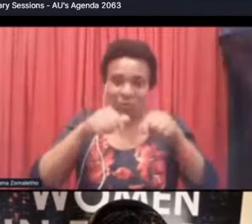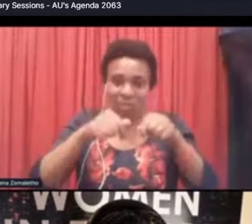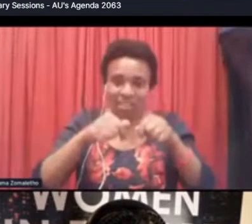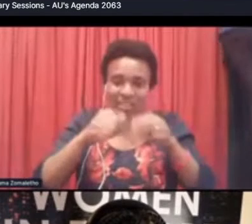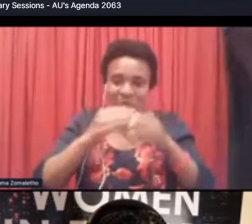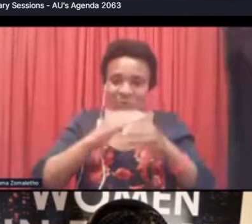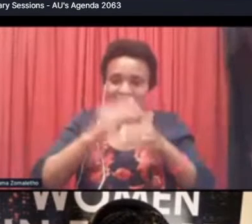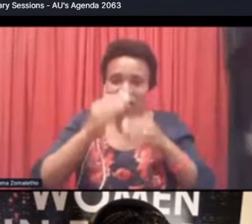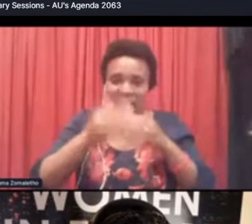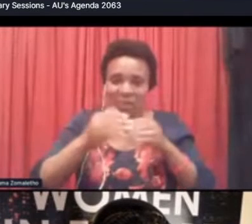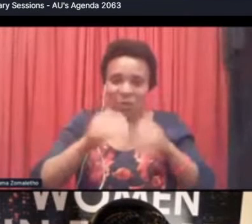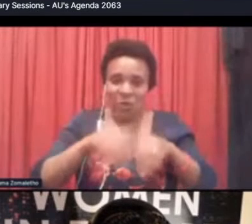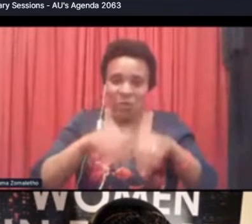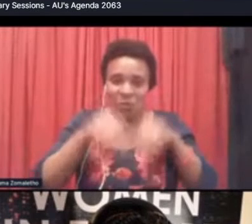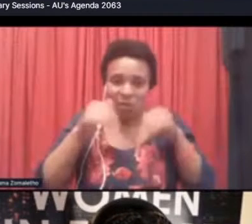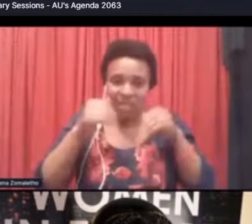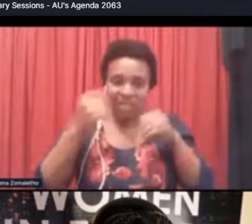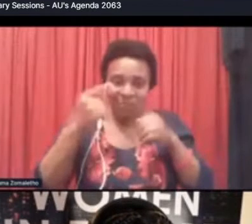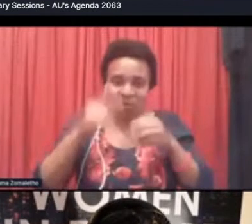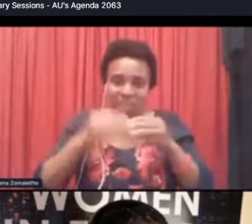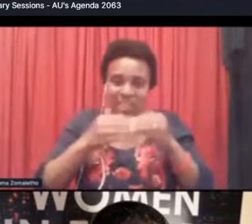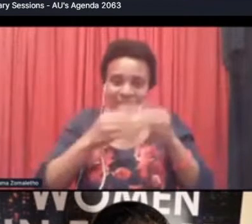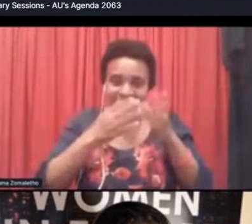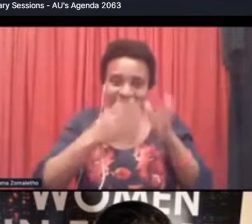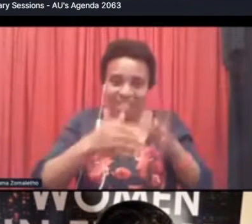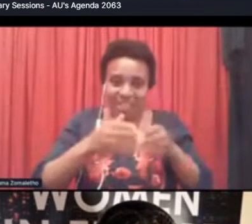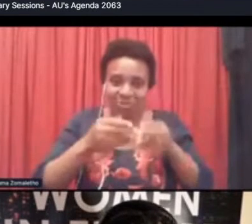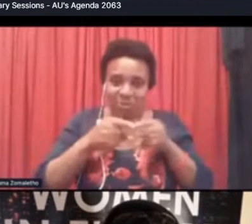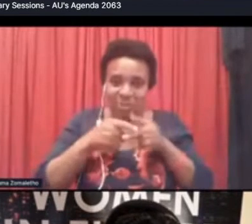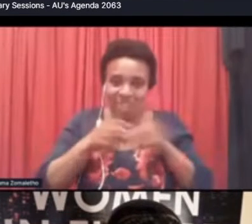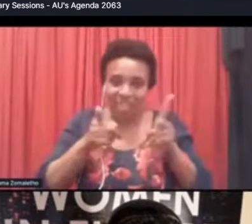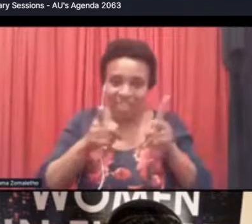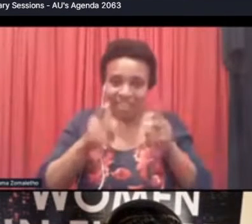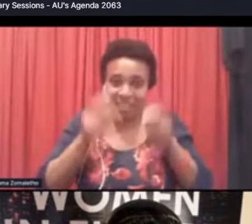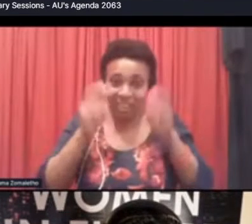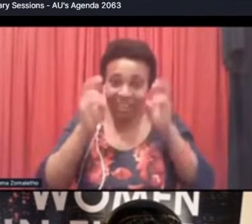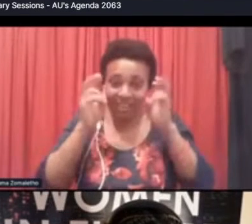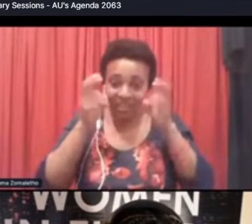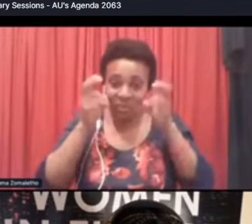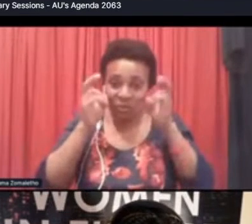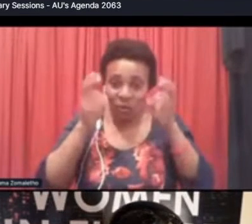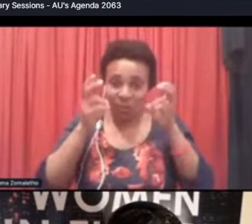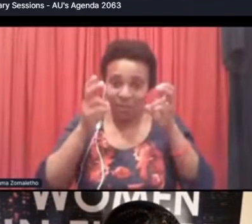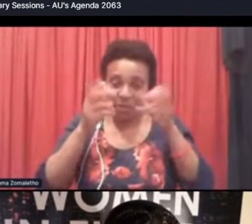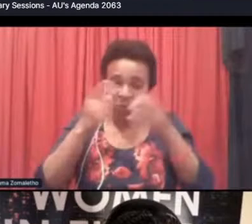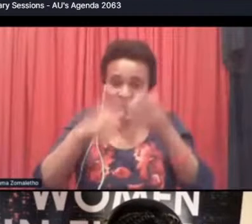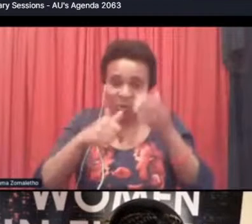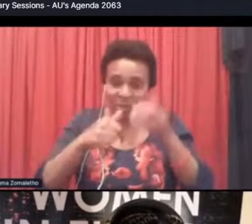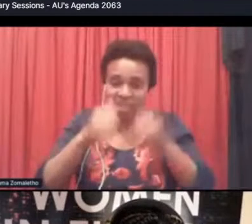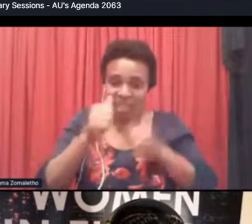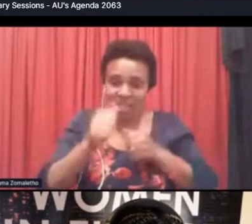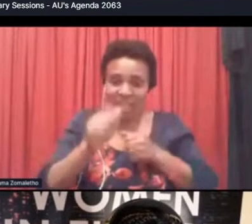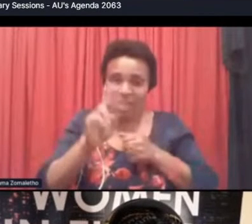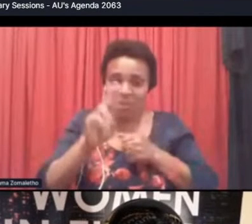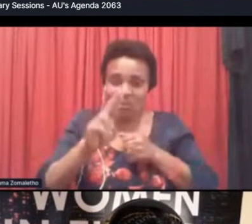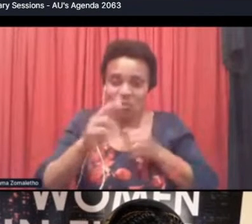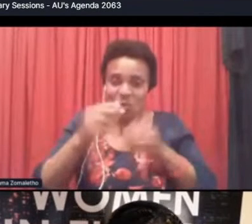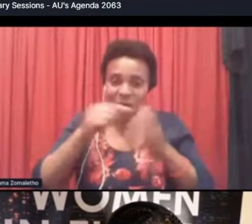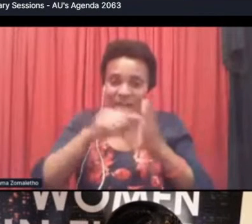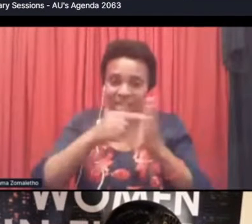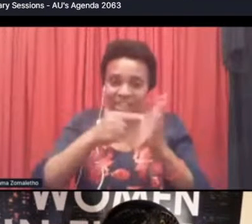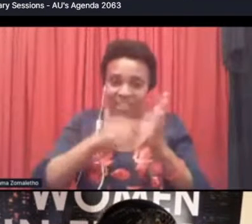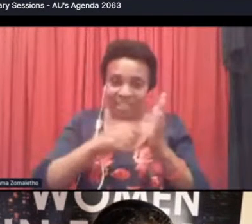for the moderator to get us off. And the topic for today is AU's Agenda 2063 and